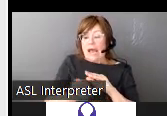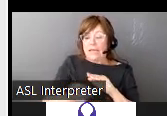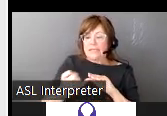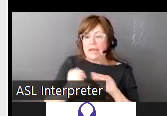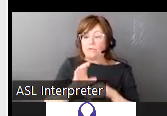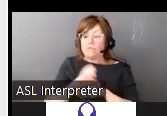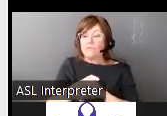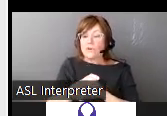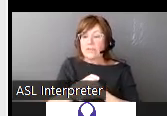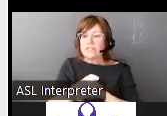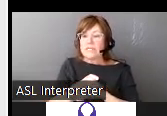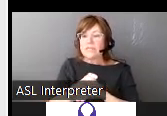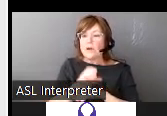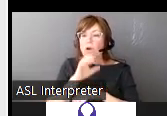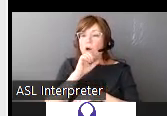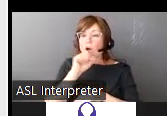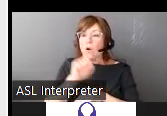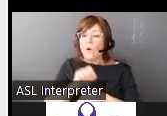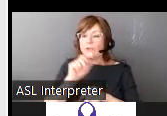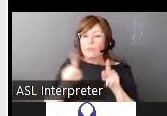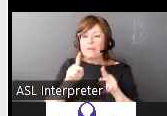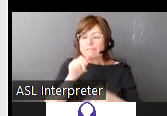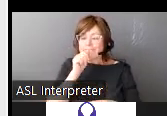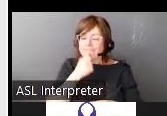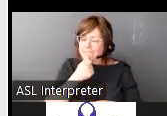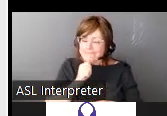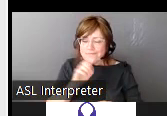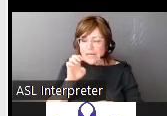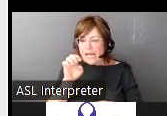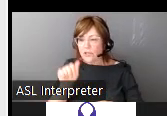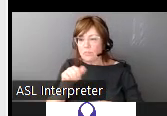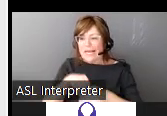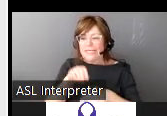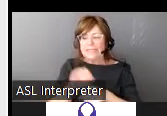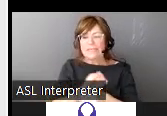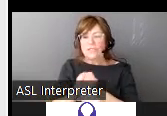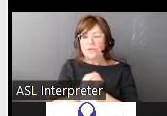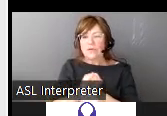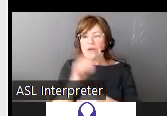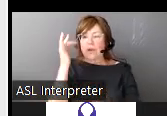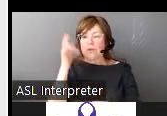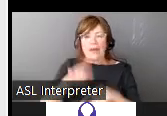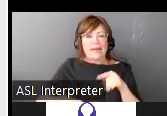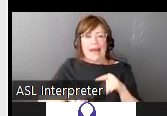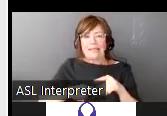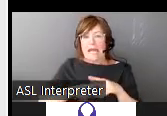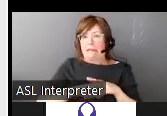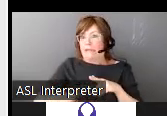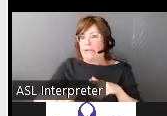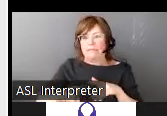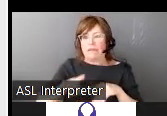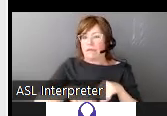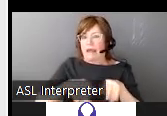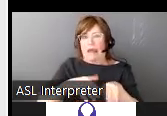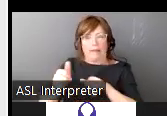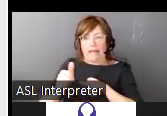older adults to endure elder abuse in institutional settings as they have no way to leave abusive situations. As a